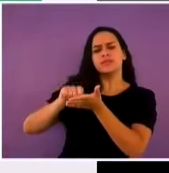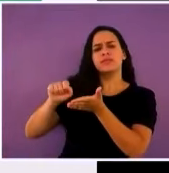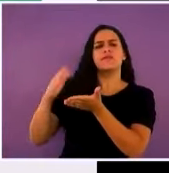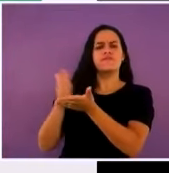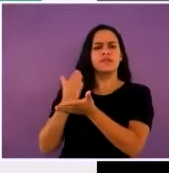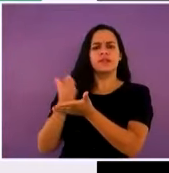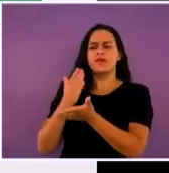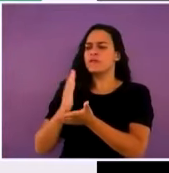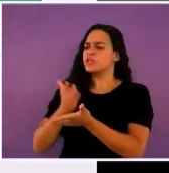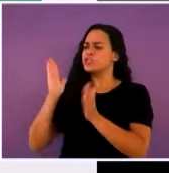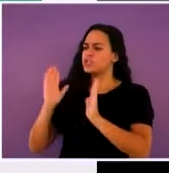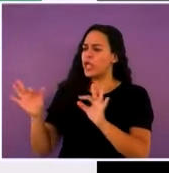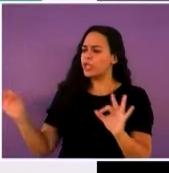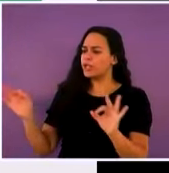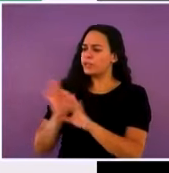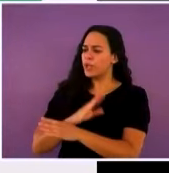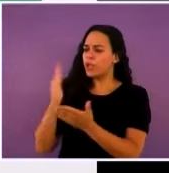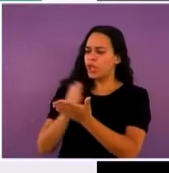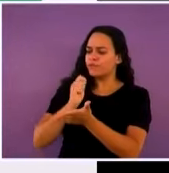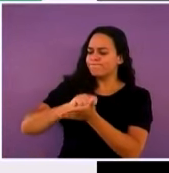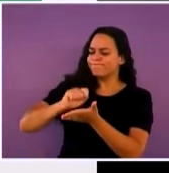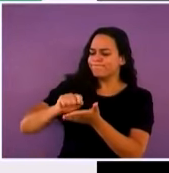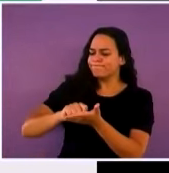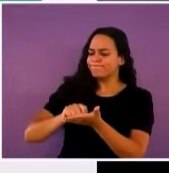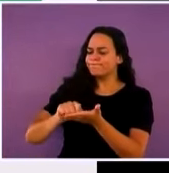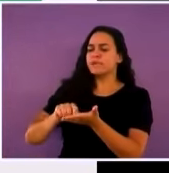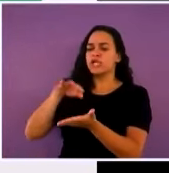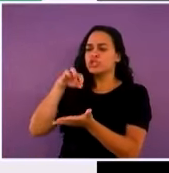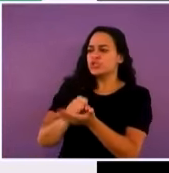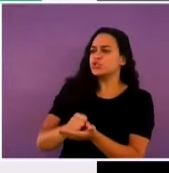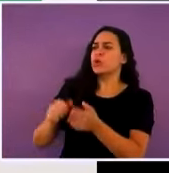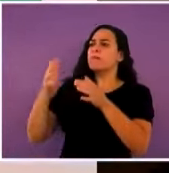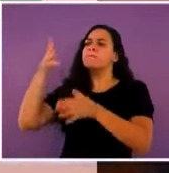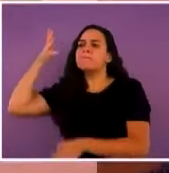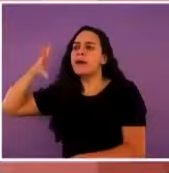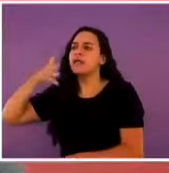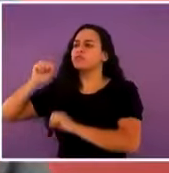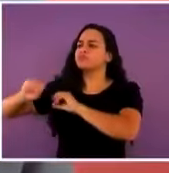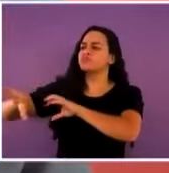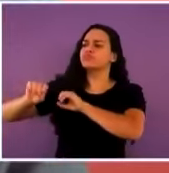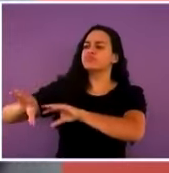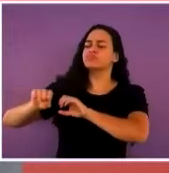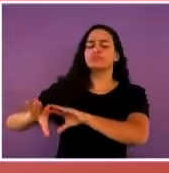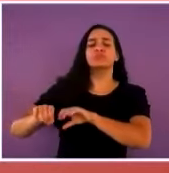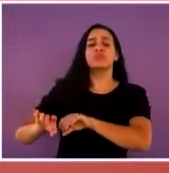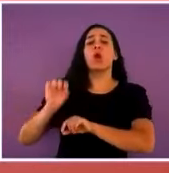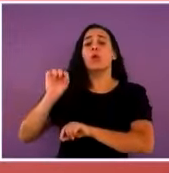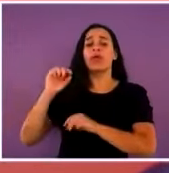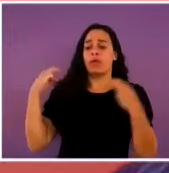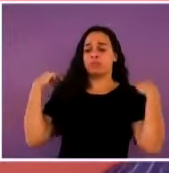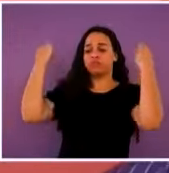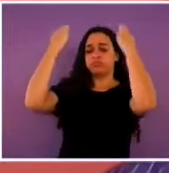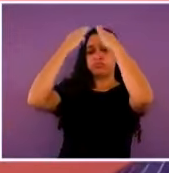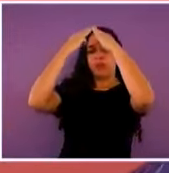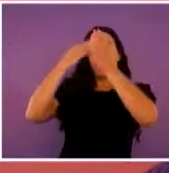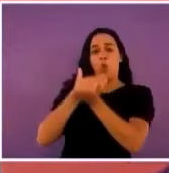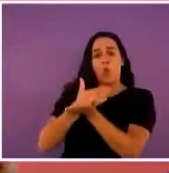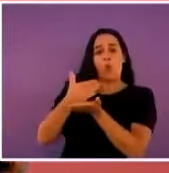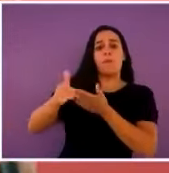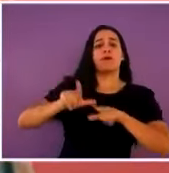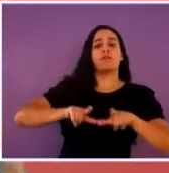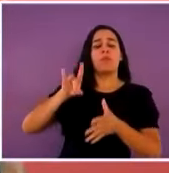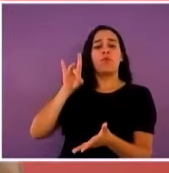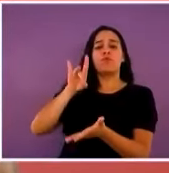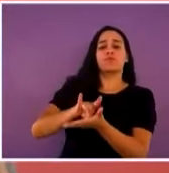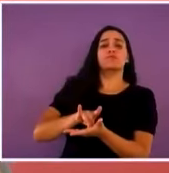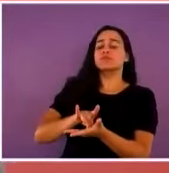e depois que ele se tornou papa, it has been translated in other languages. E tem sido traduzido para outras línguas. And here you see on the picture